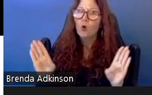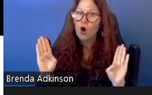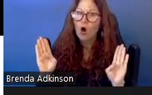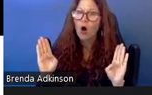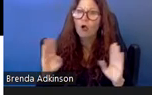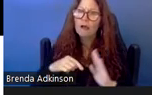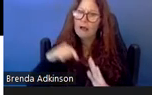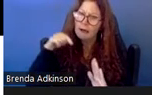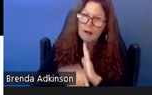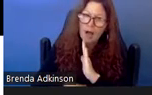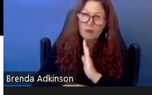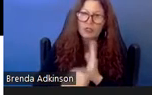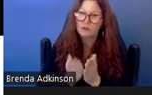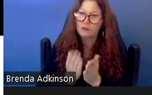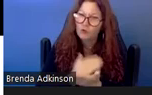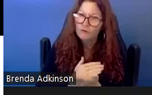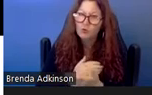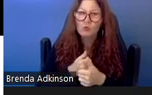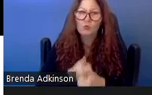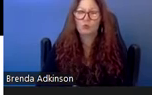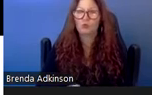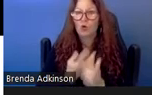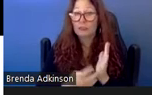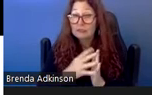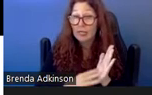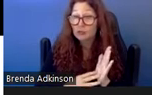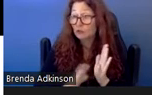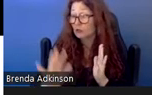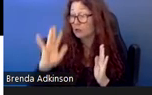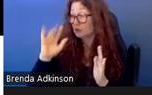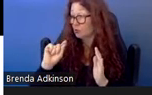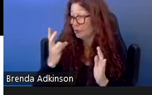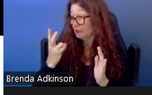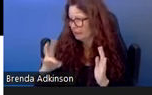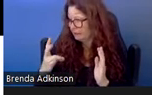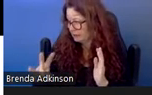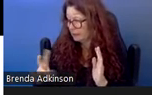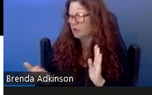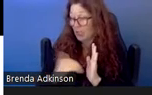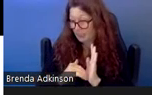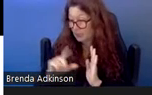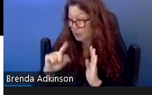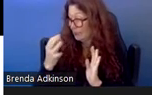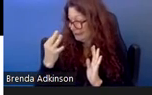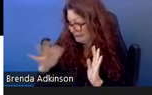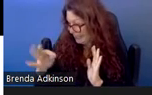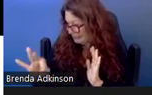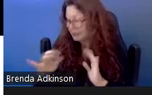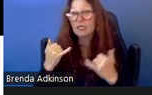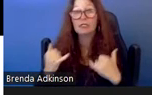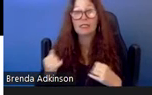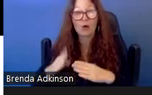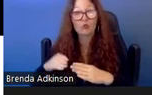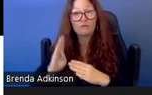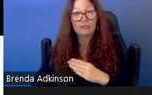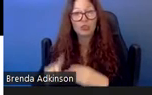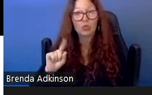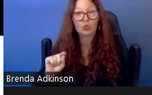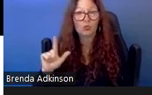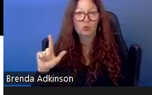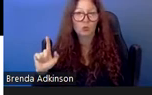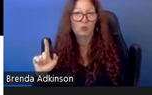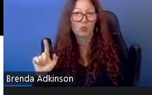comprehensive reviews on a schedule. We did one in 2017, 2019, and we're currently wrapping up a 2021 one.